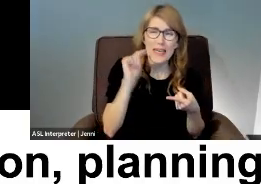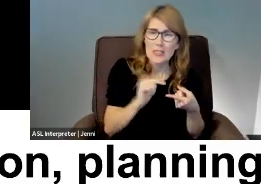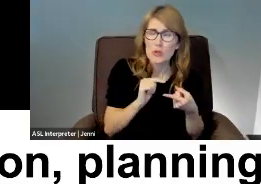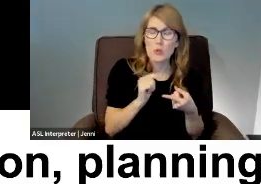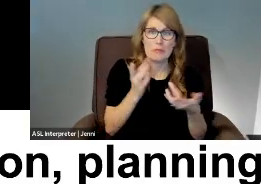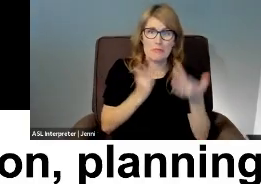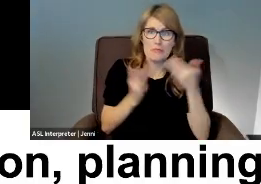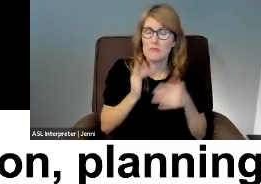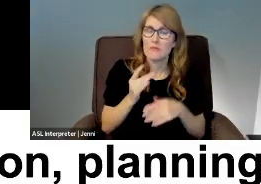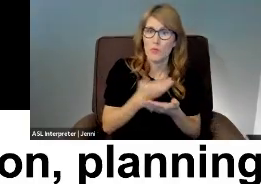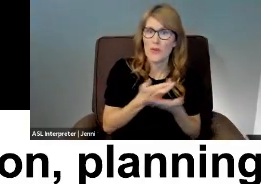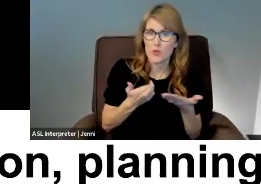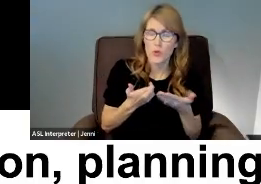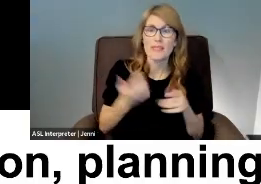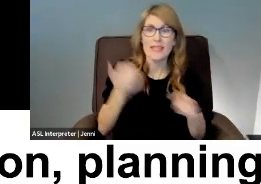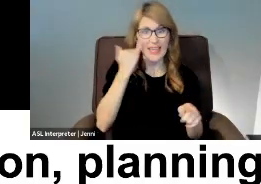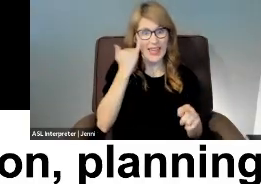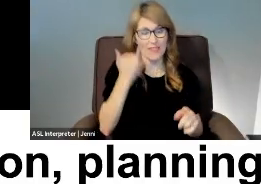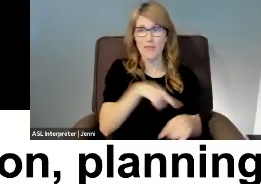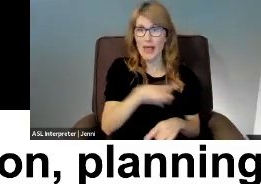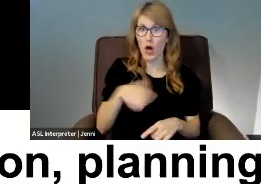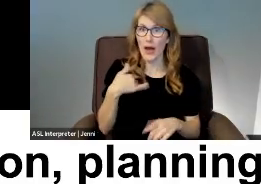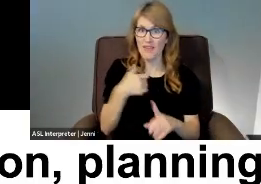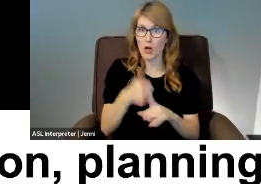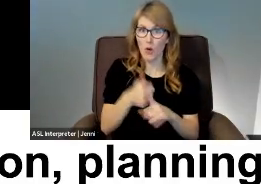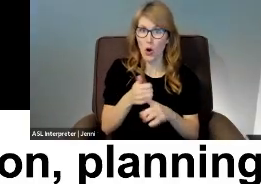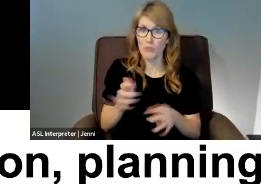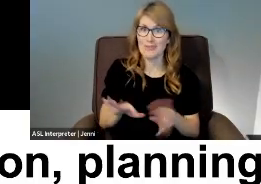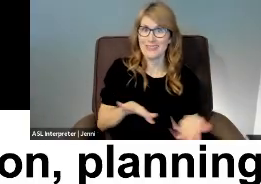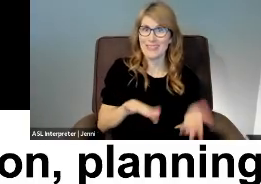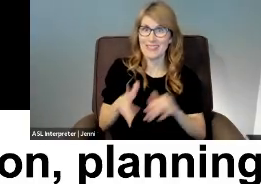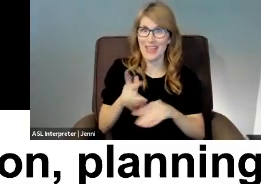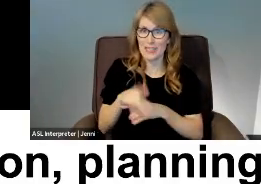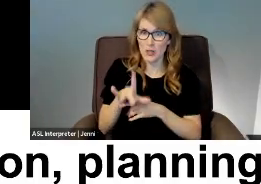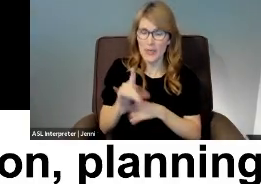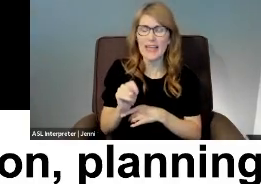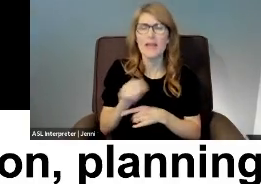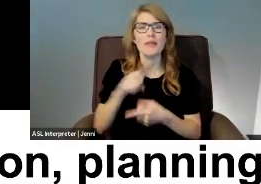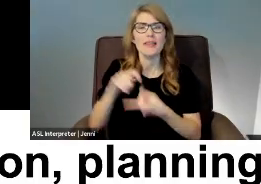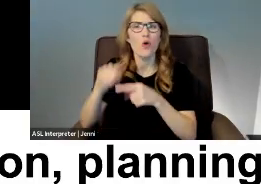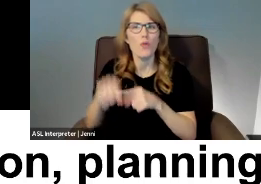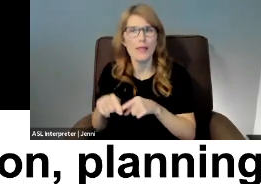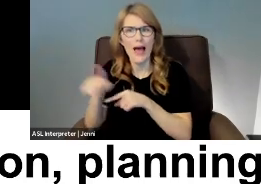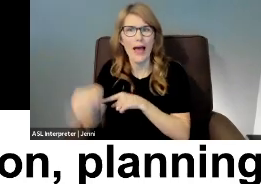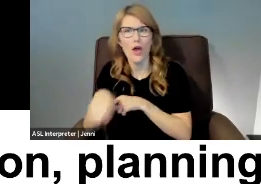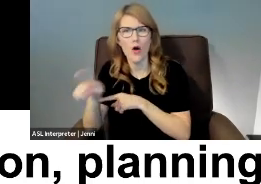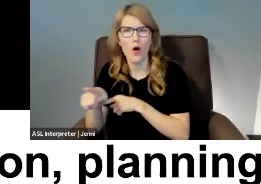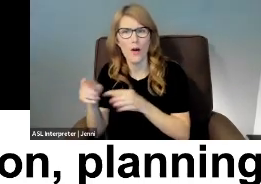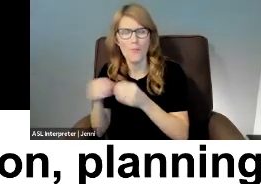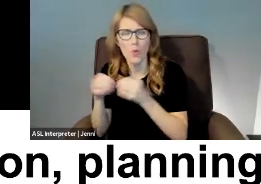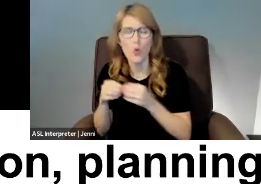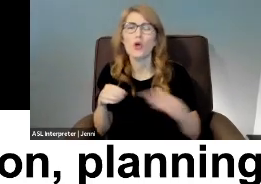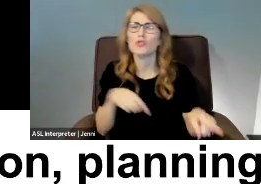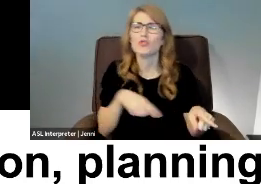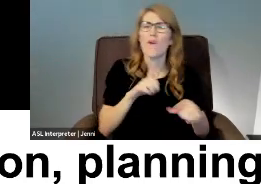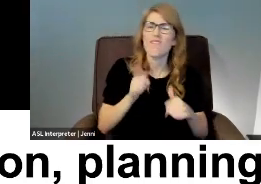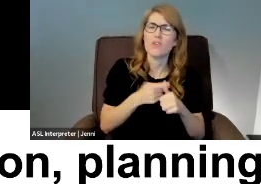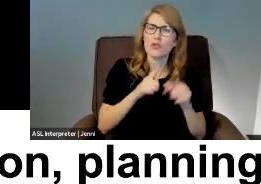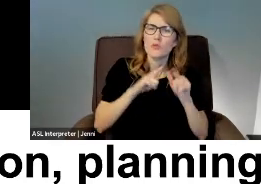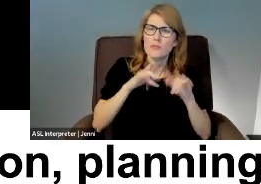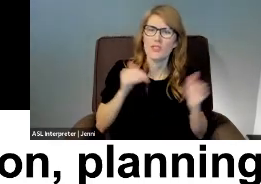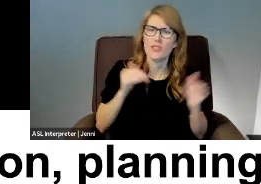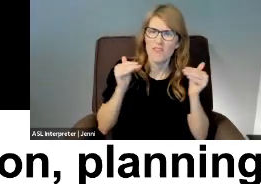have their own disaster kits and plans, they rely less on emergency services during a crisis, allowing responders to focus on more critical needs and